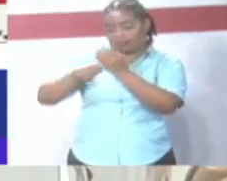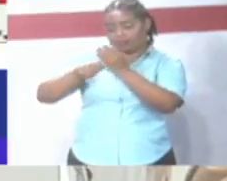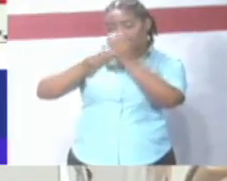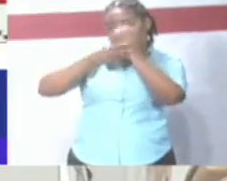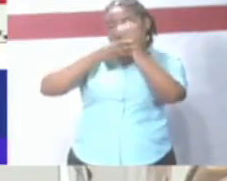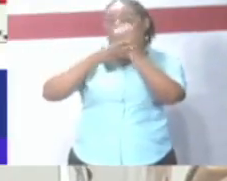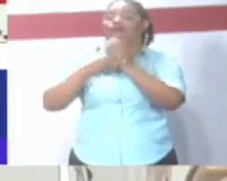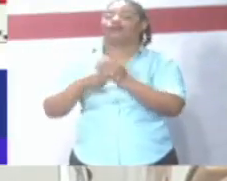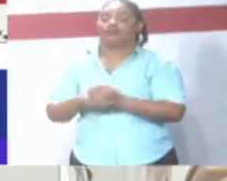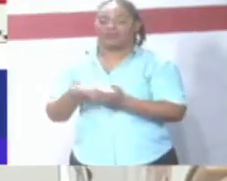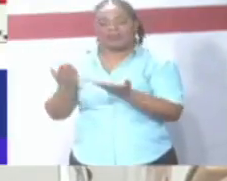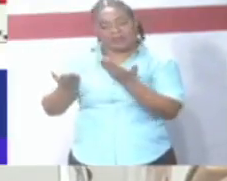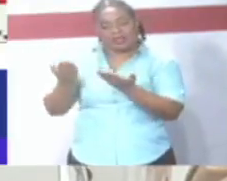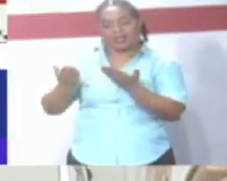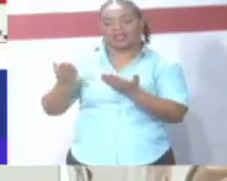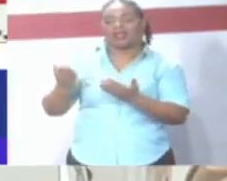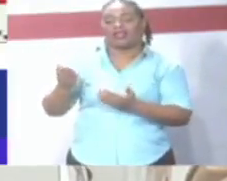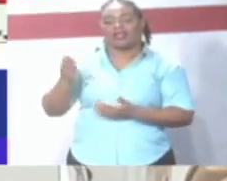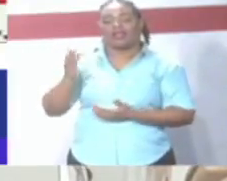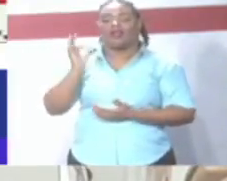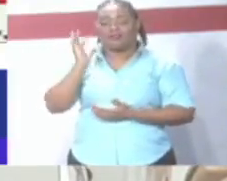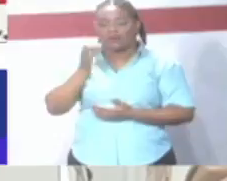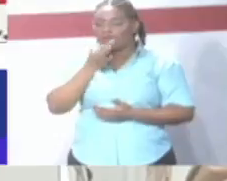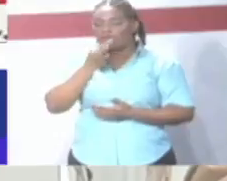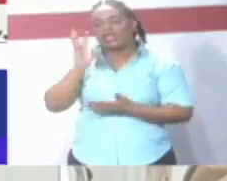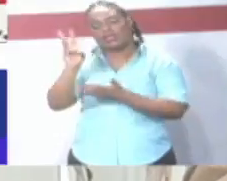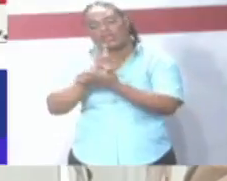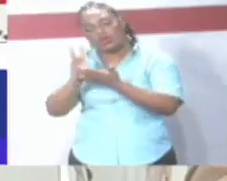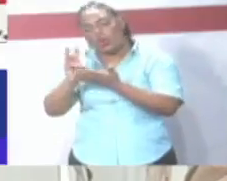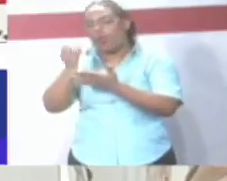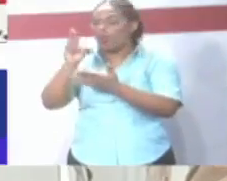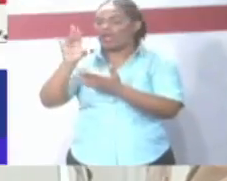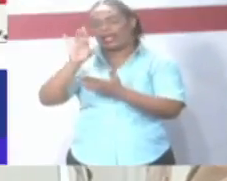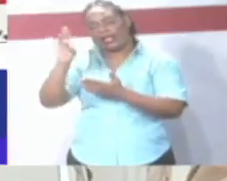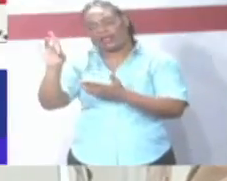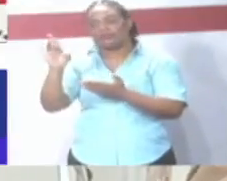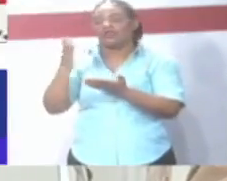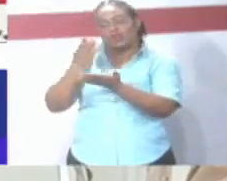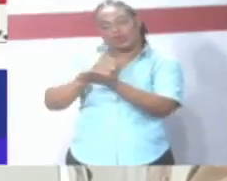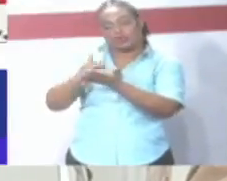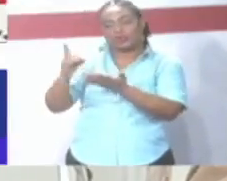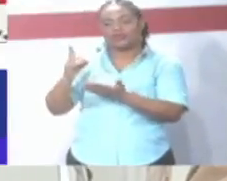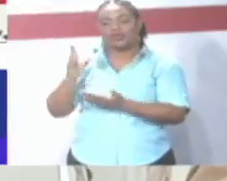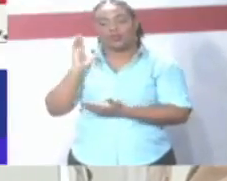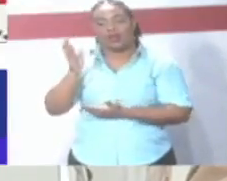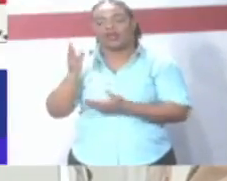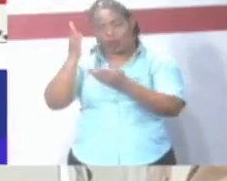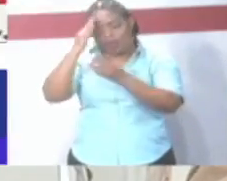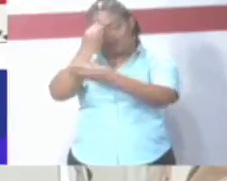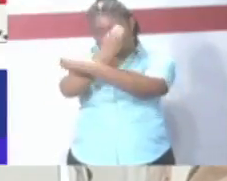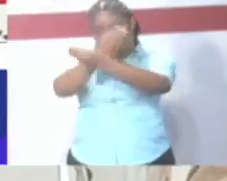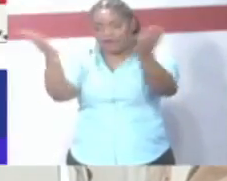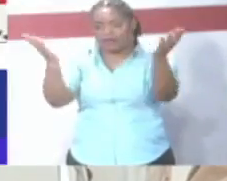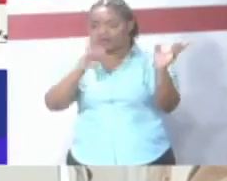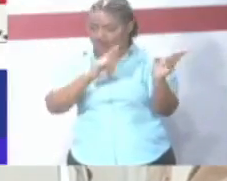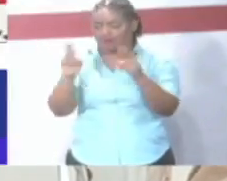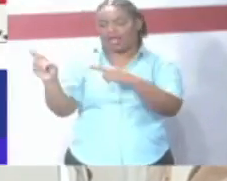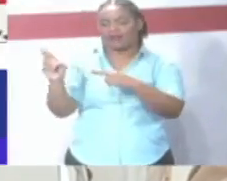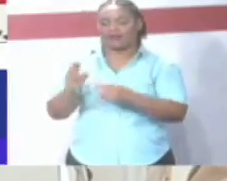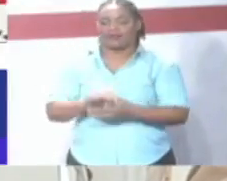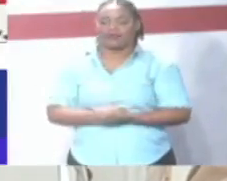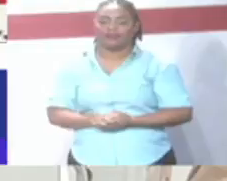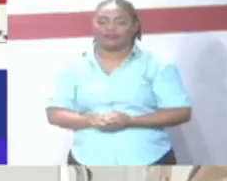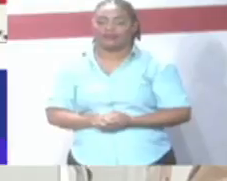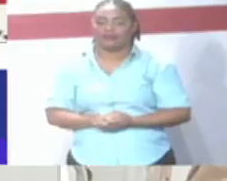could have some degree of rollout. But the data entry on the back end, we at the Ministry of Health have to do the hard,